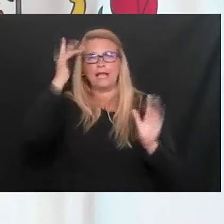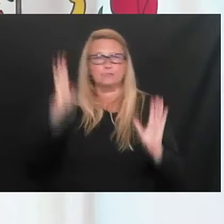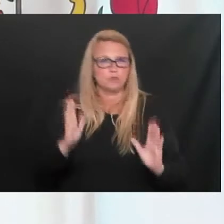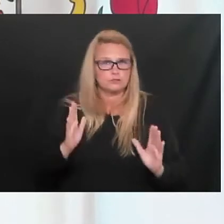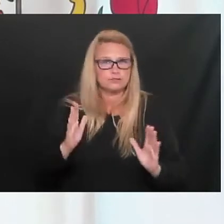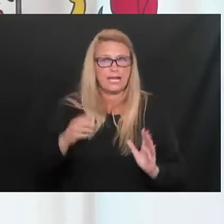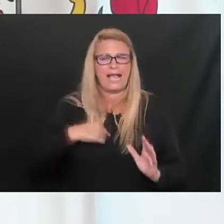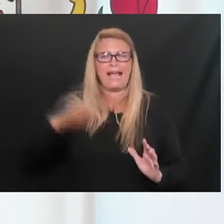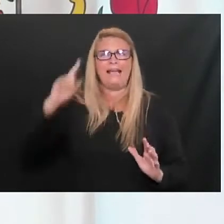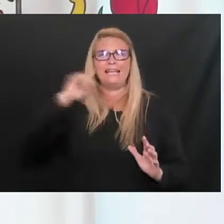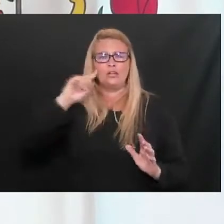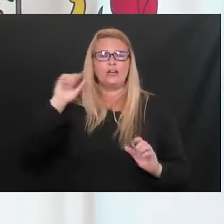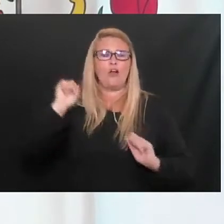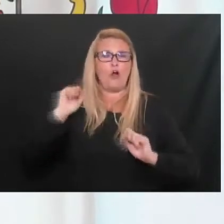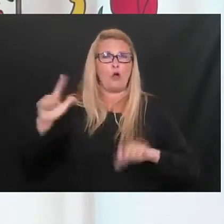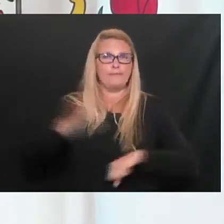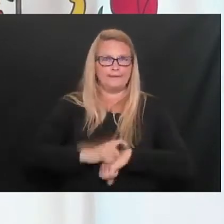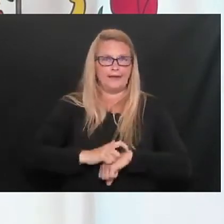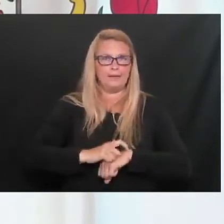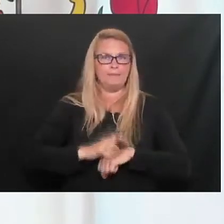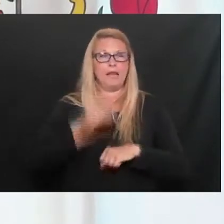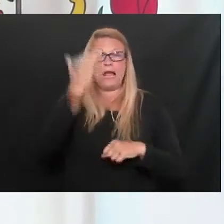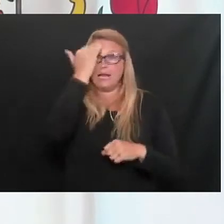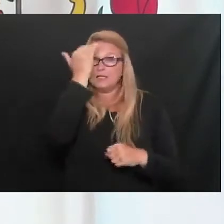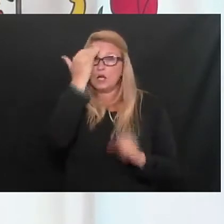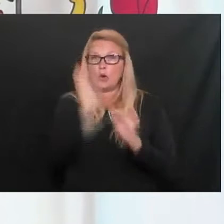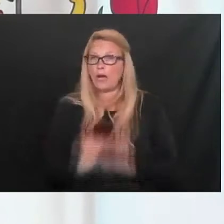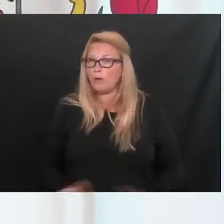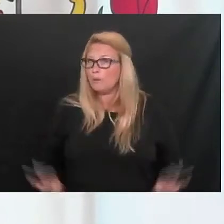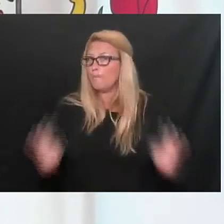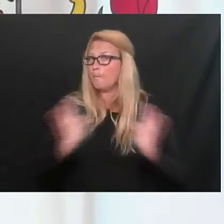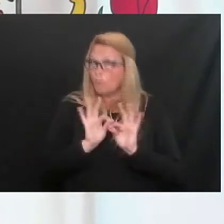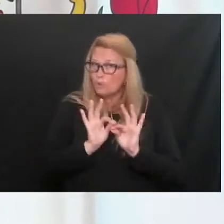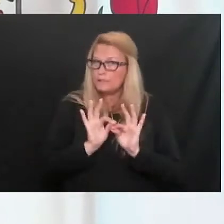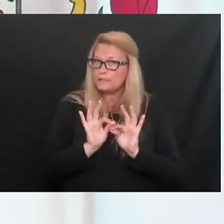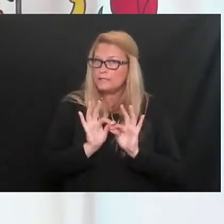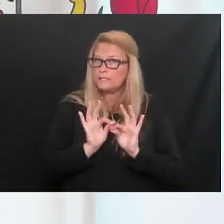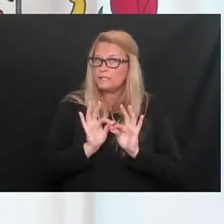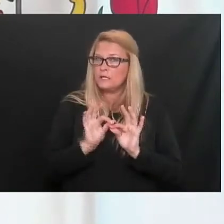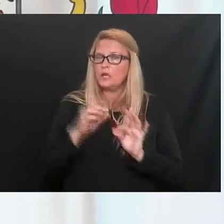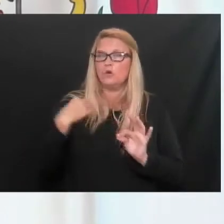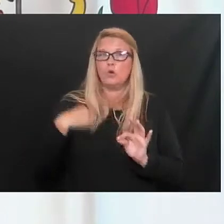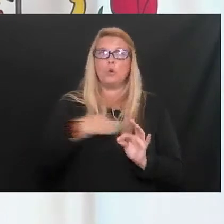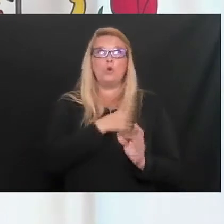along. I know how important and how we absolutely would have begged.